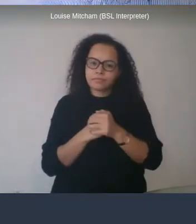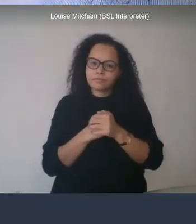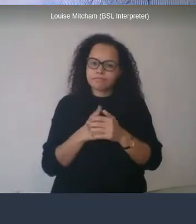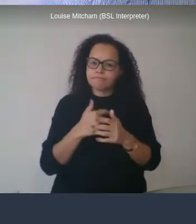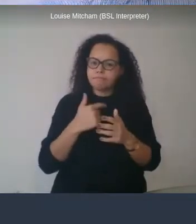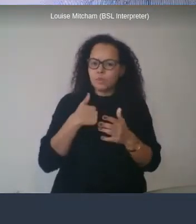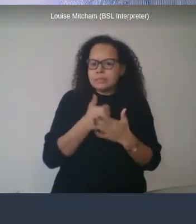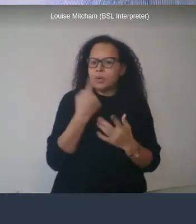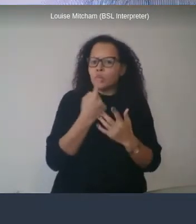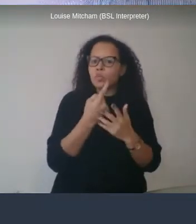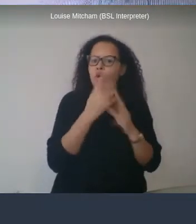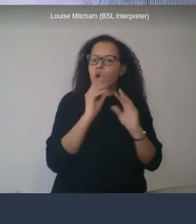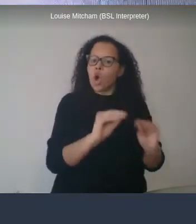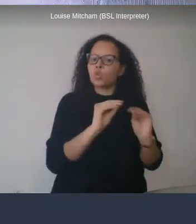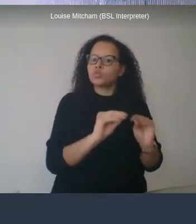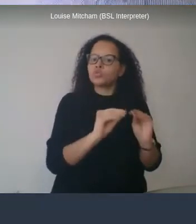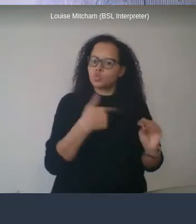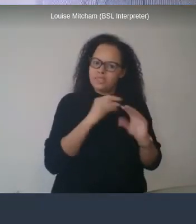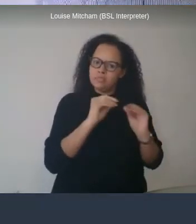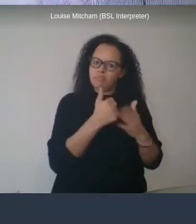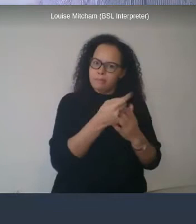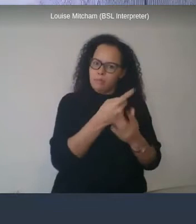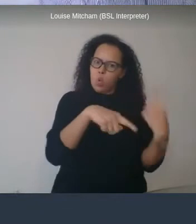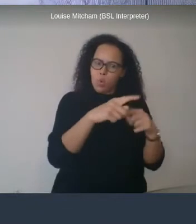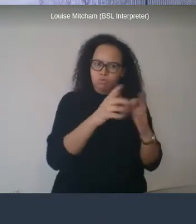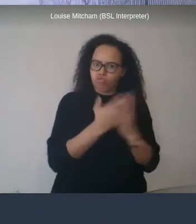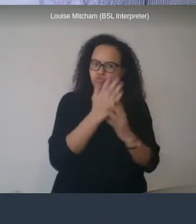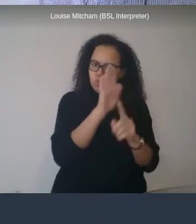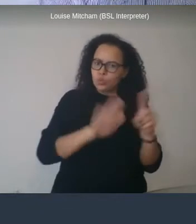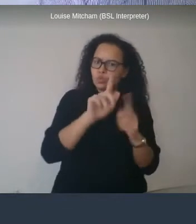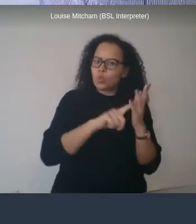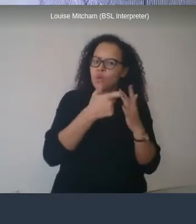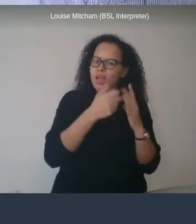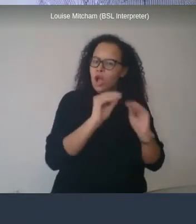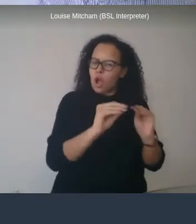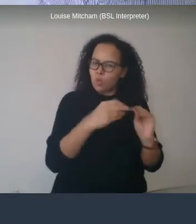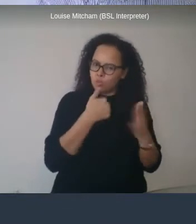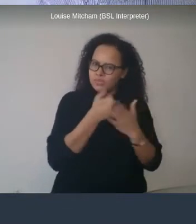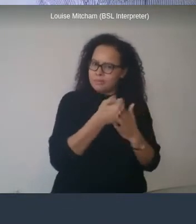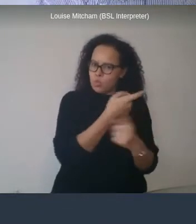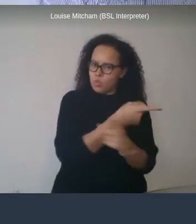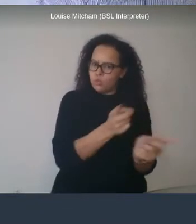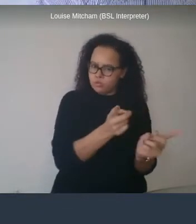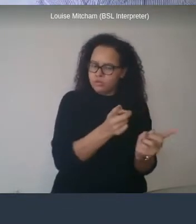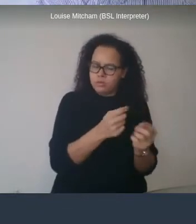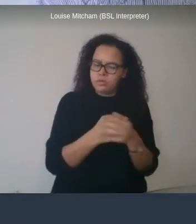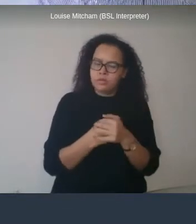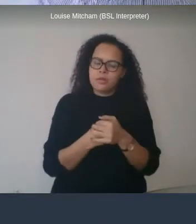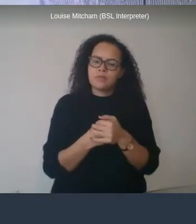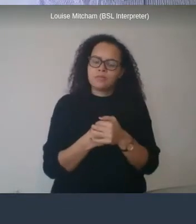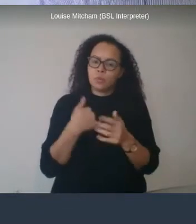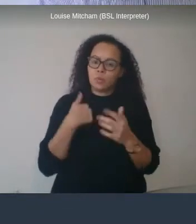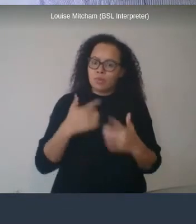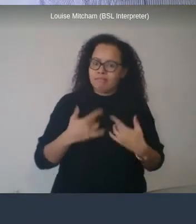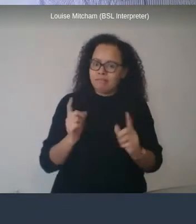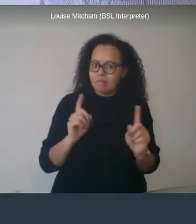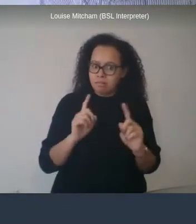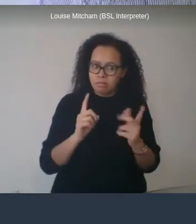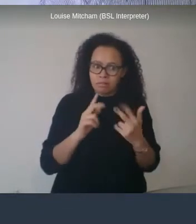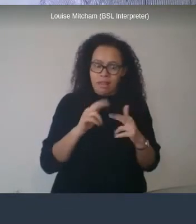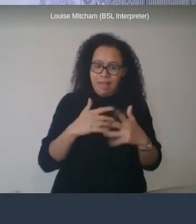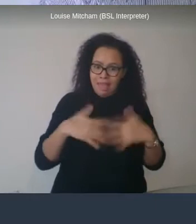and we're here for coaches across the UK. So what we found is that, you know, anything that actually supports a person